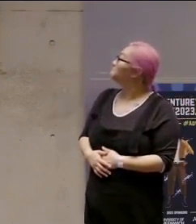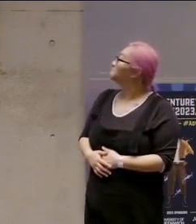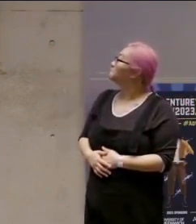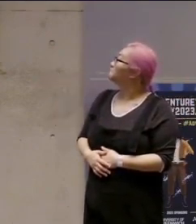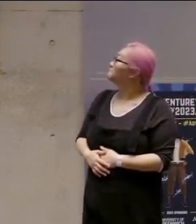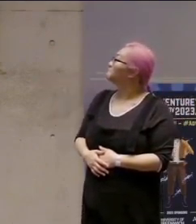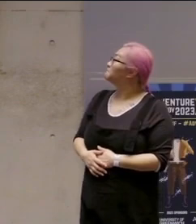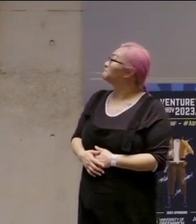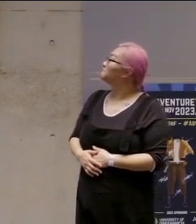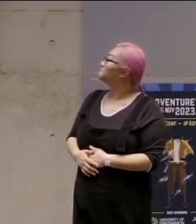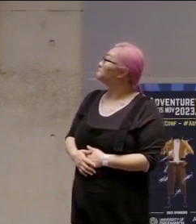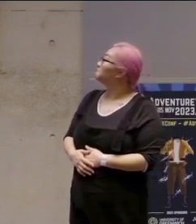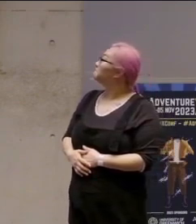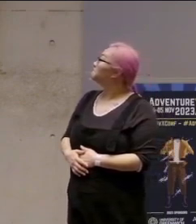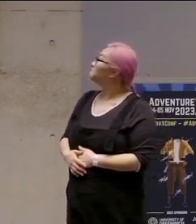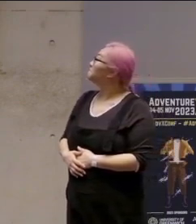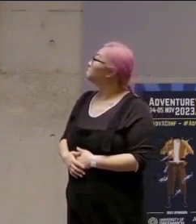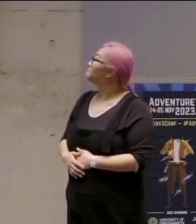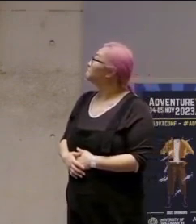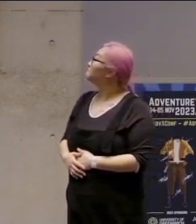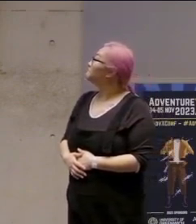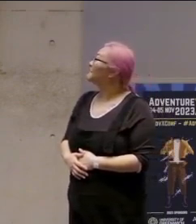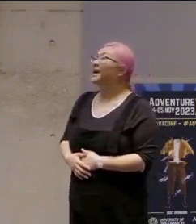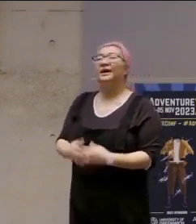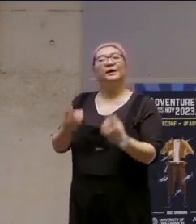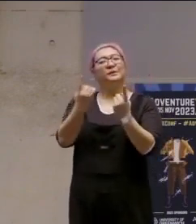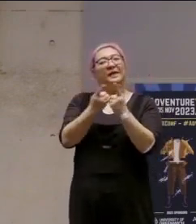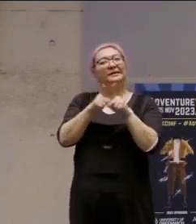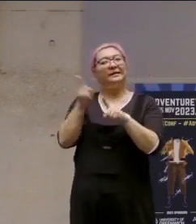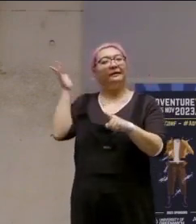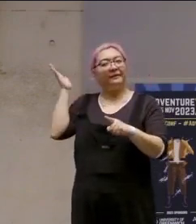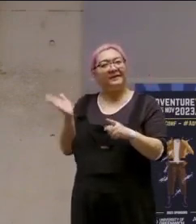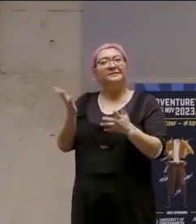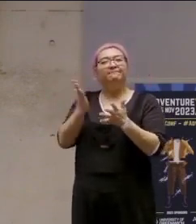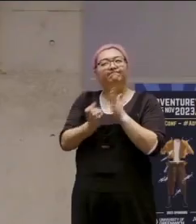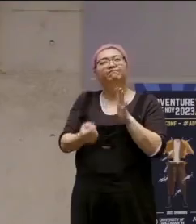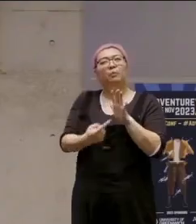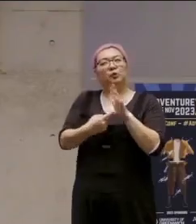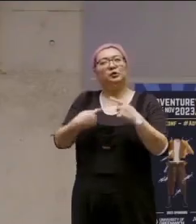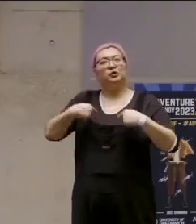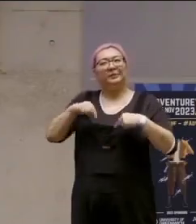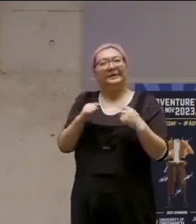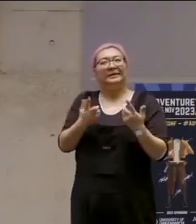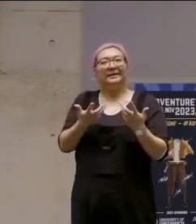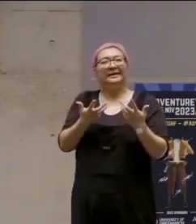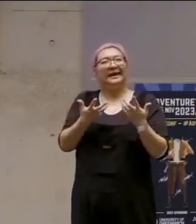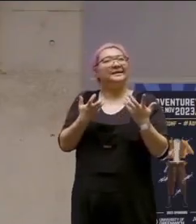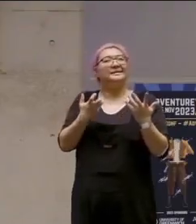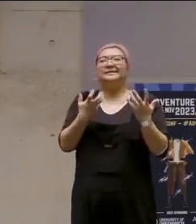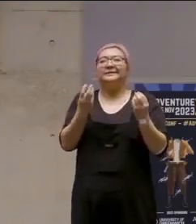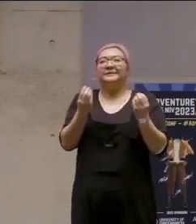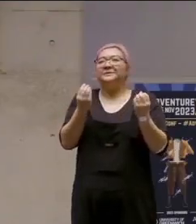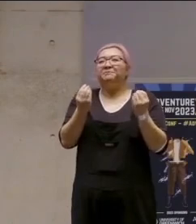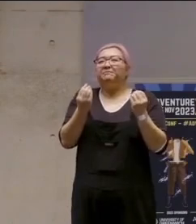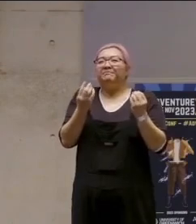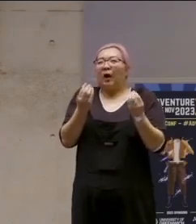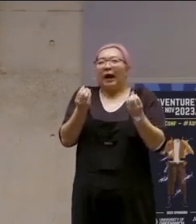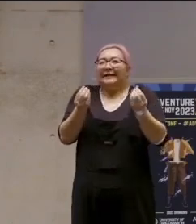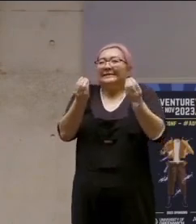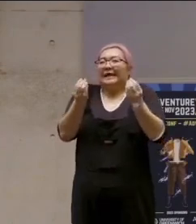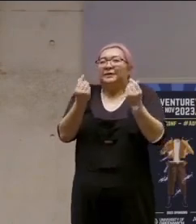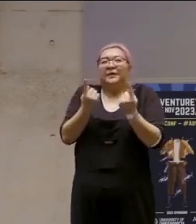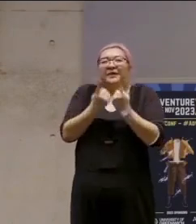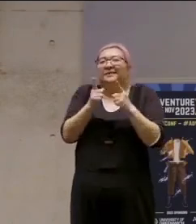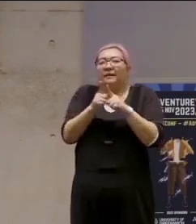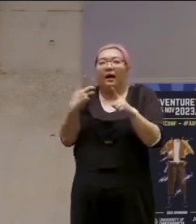so stuff like this was just really important for me. It's taking those tangible things, of course, still doing research into these things to making sure you're doing